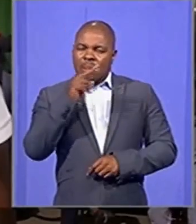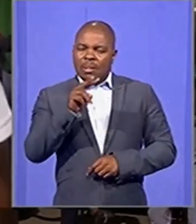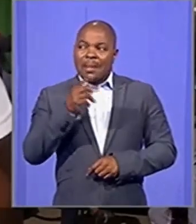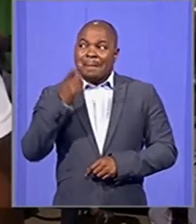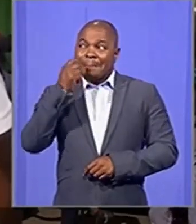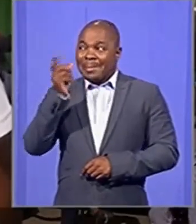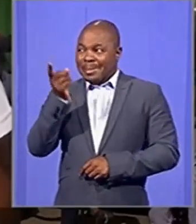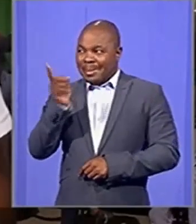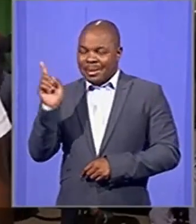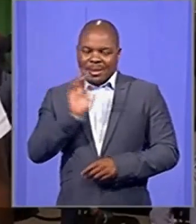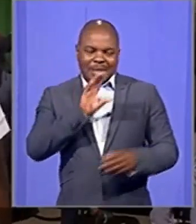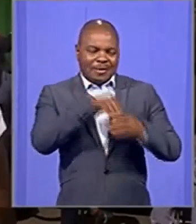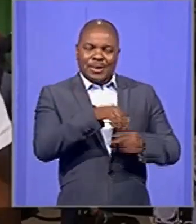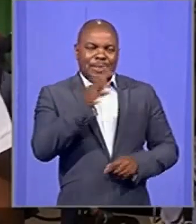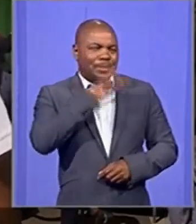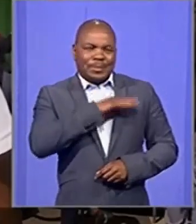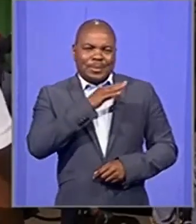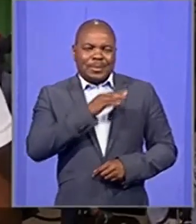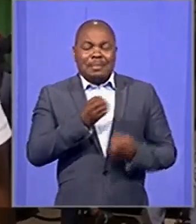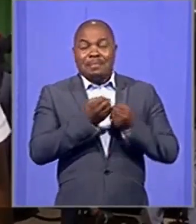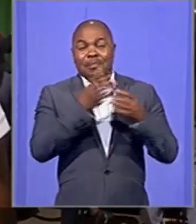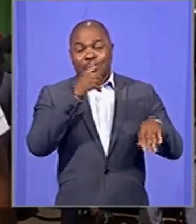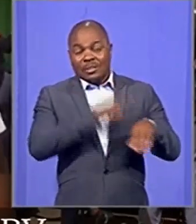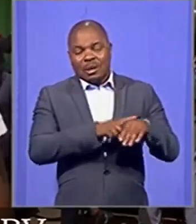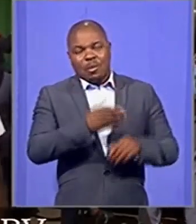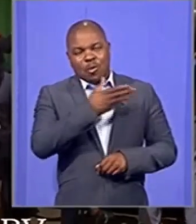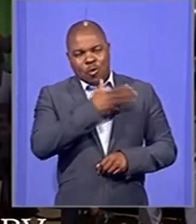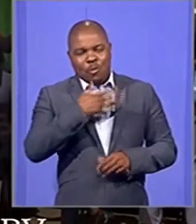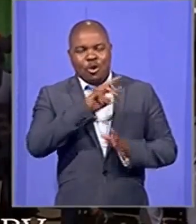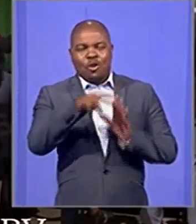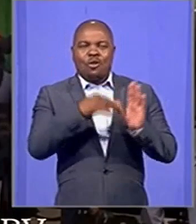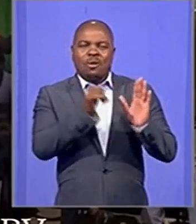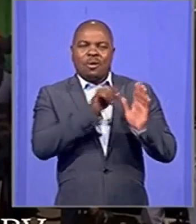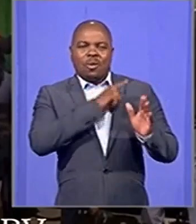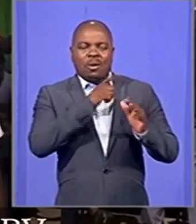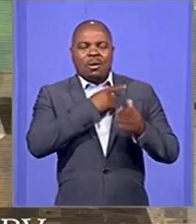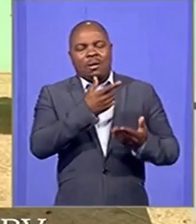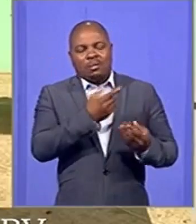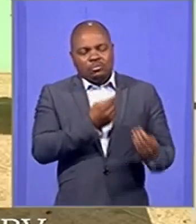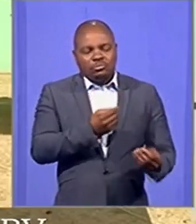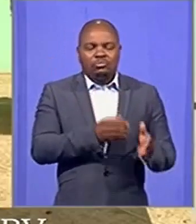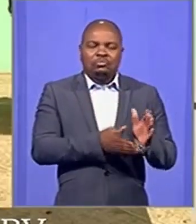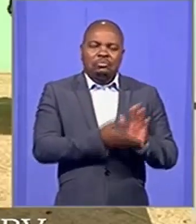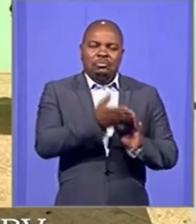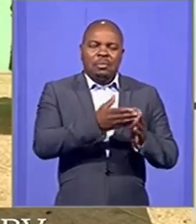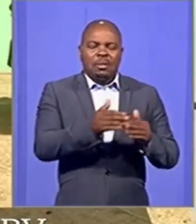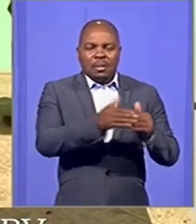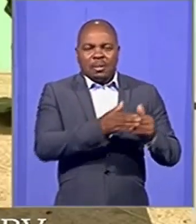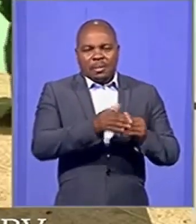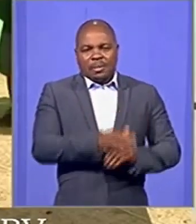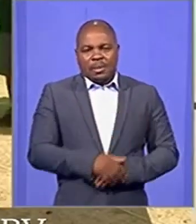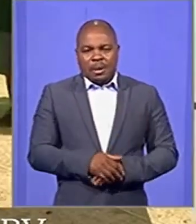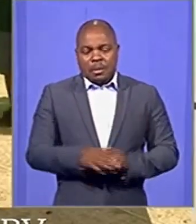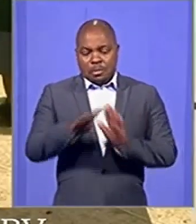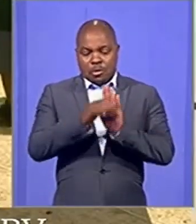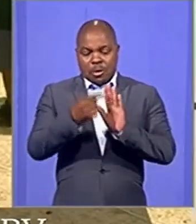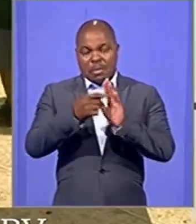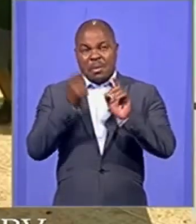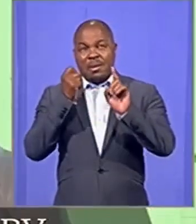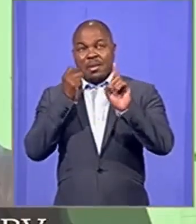not involved, so it's basically the role of the mother who is still carrying the baby at that moment. Maikaelelo a lenaane le ke go